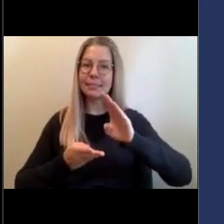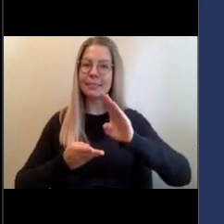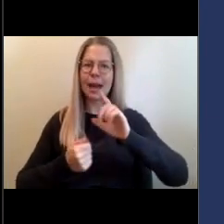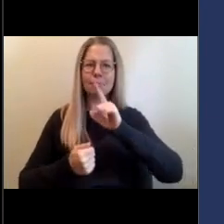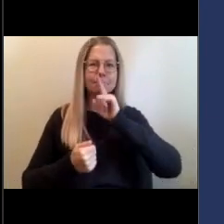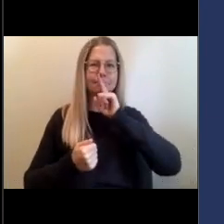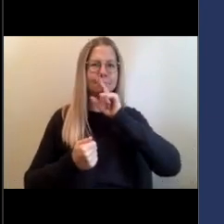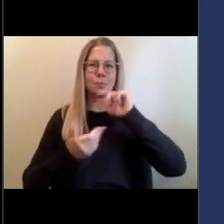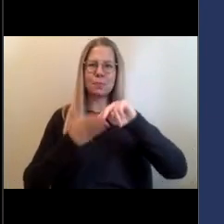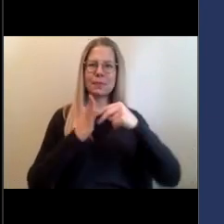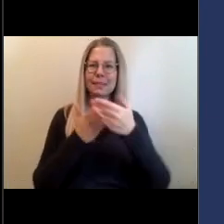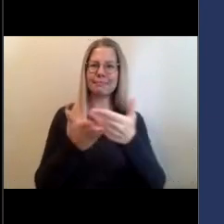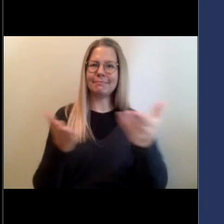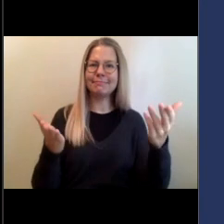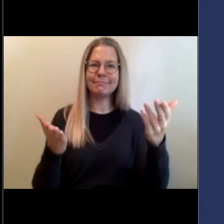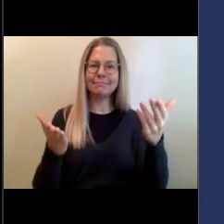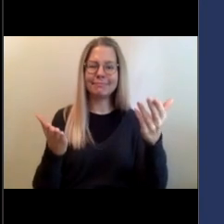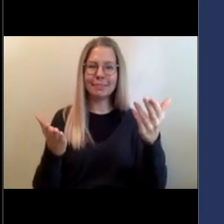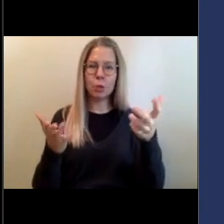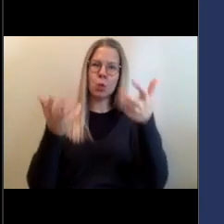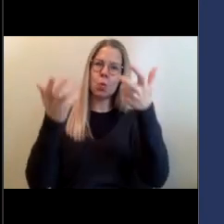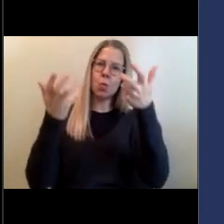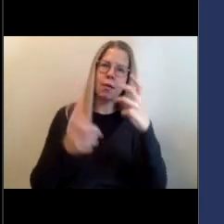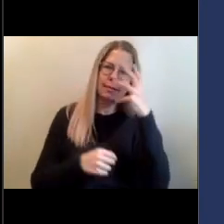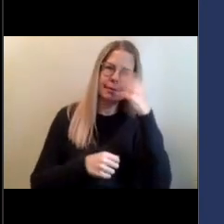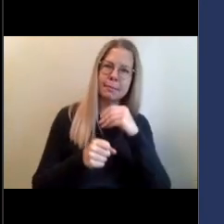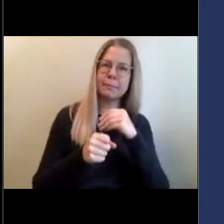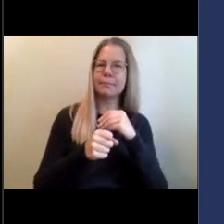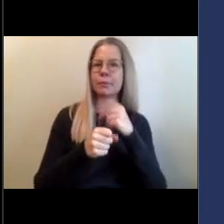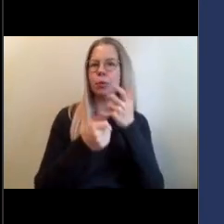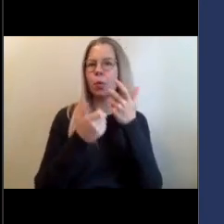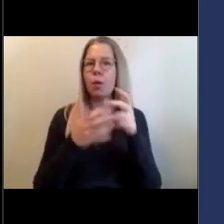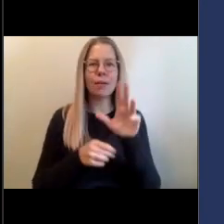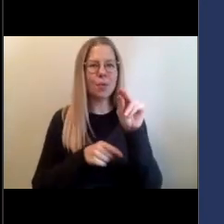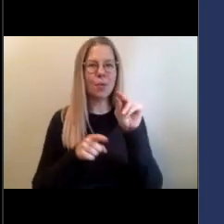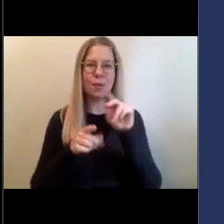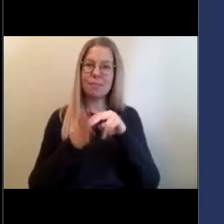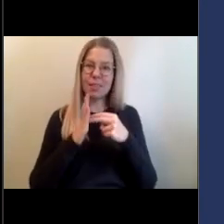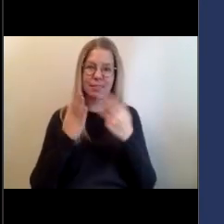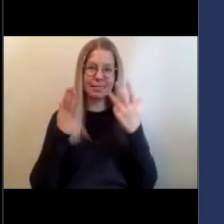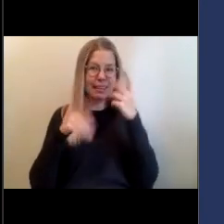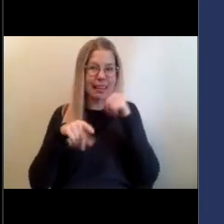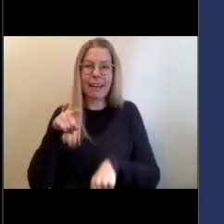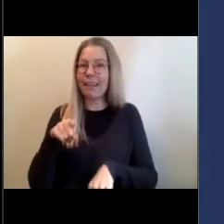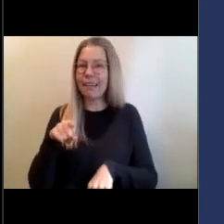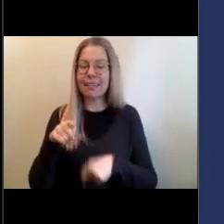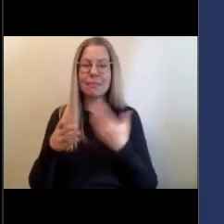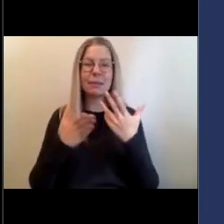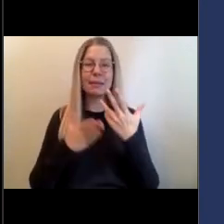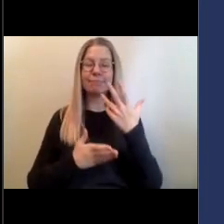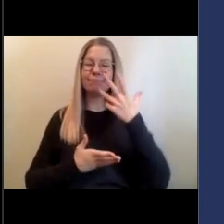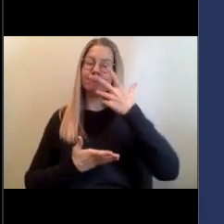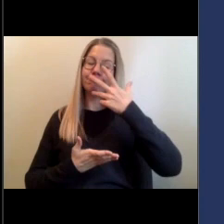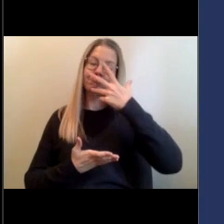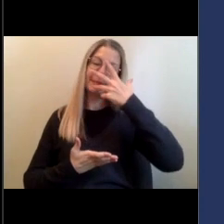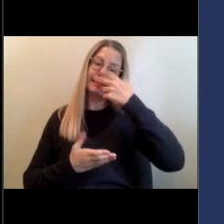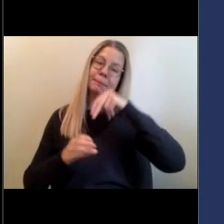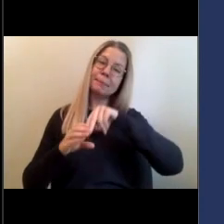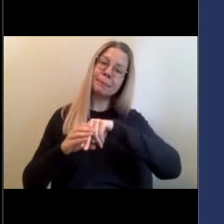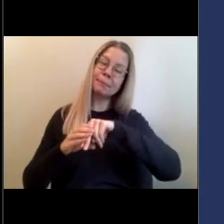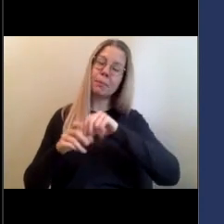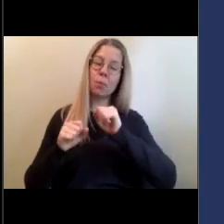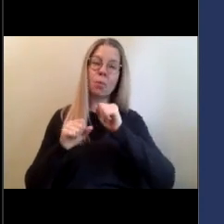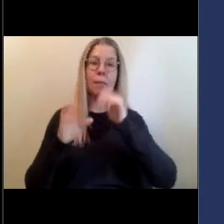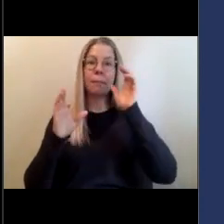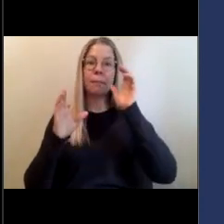sleep. It's just that they aren't able to get that sleep. And they get to a point where they wake up and they're not able to get back